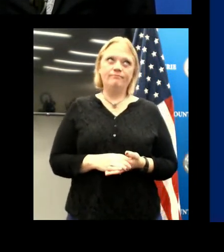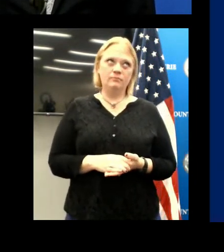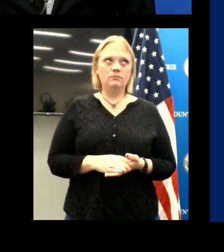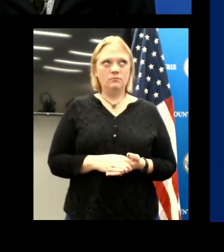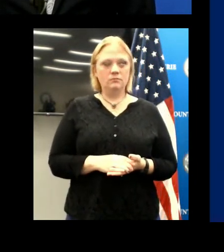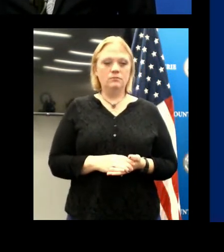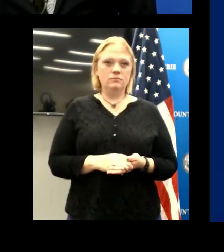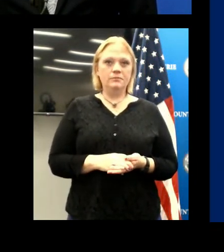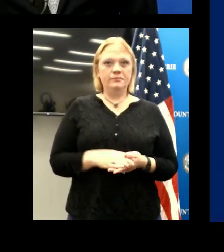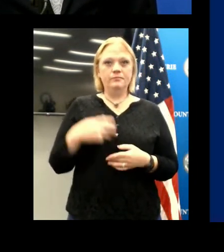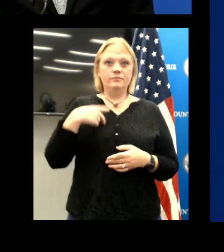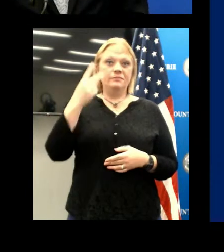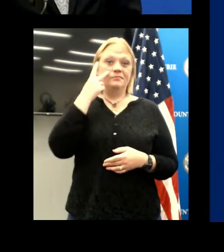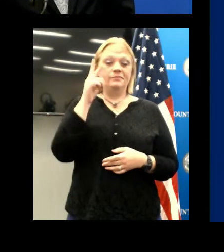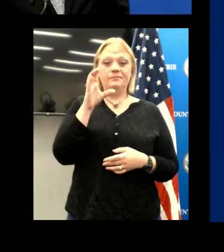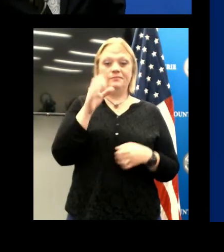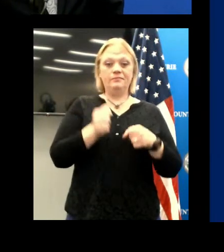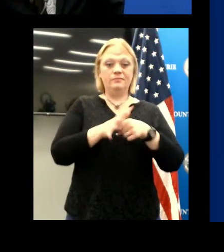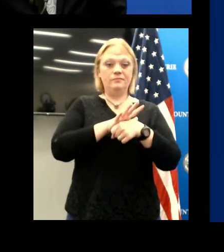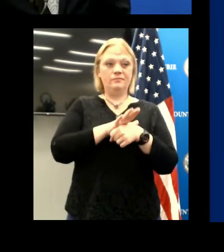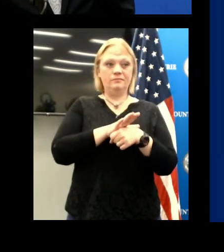seeing COVID cases